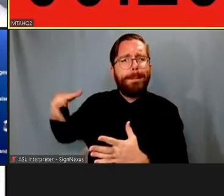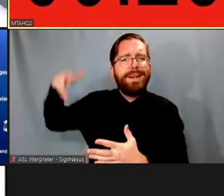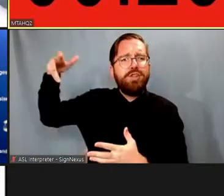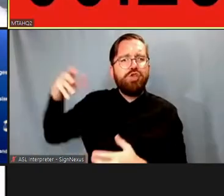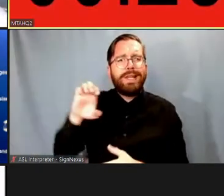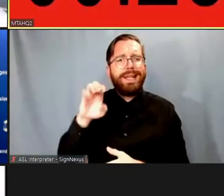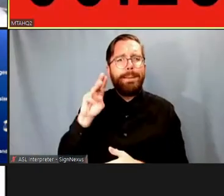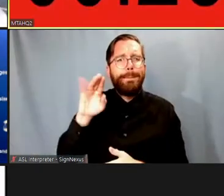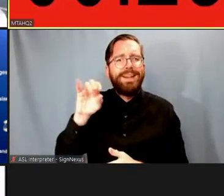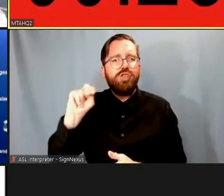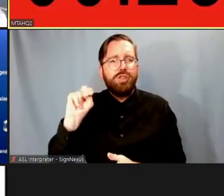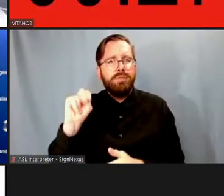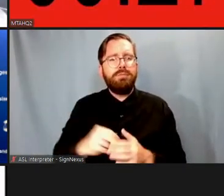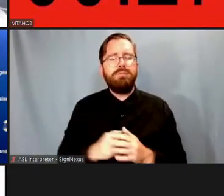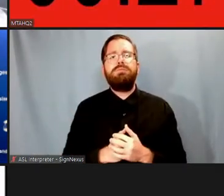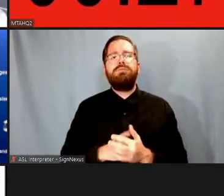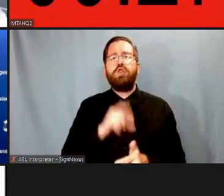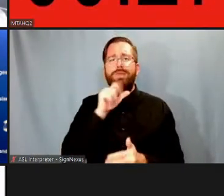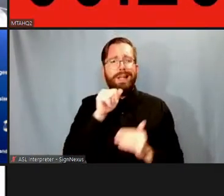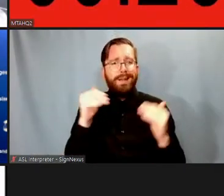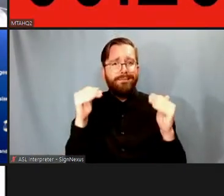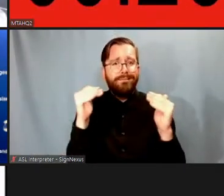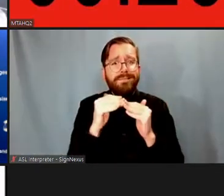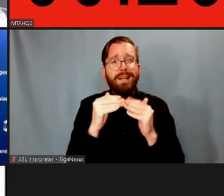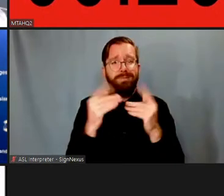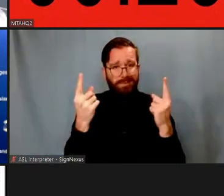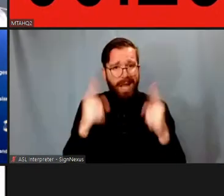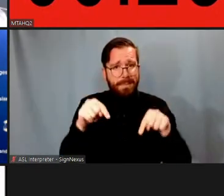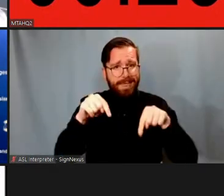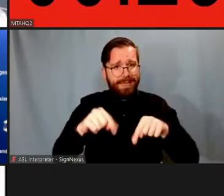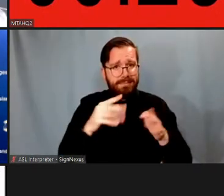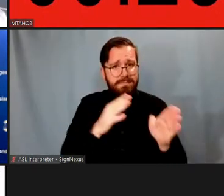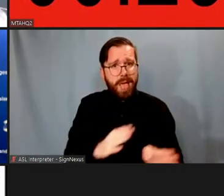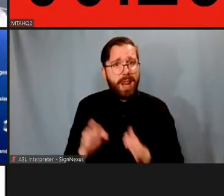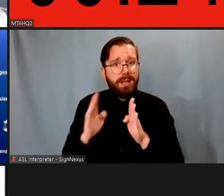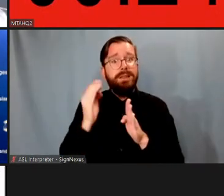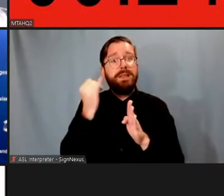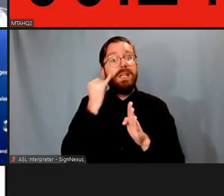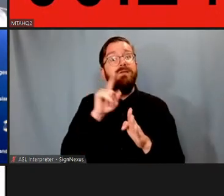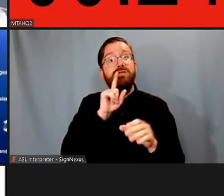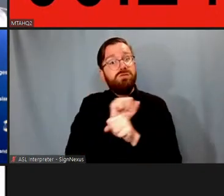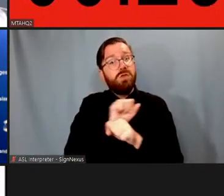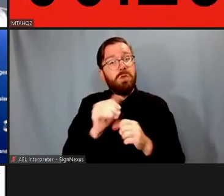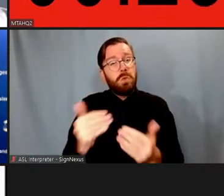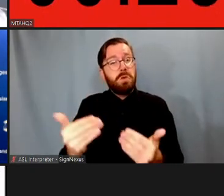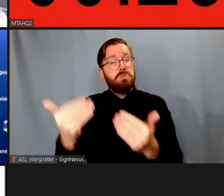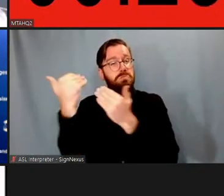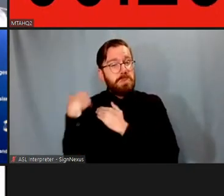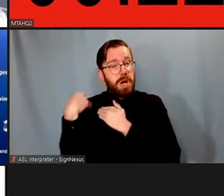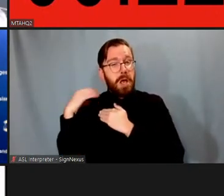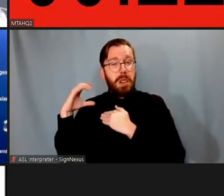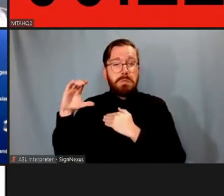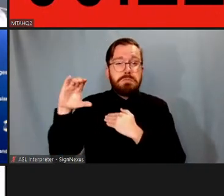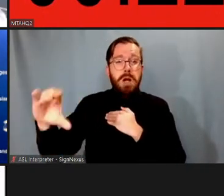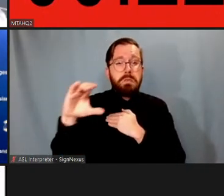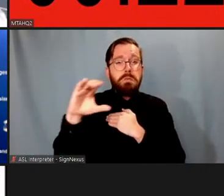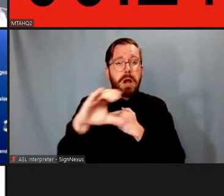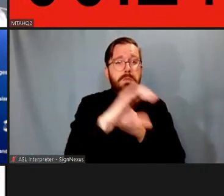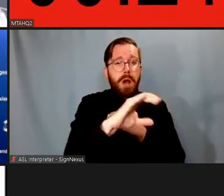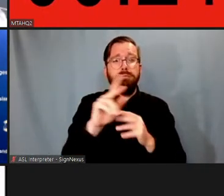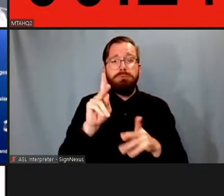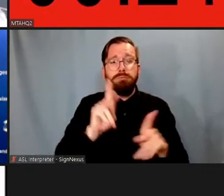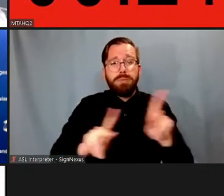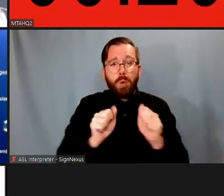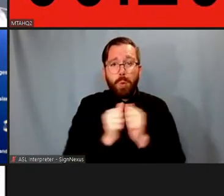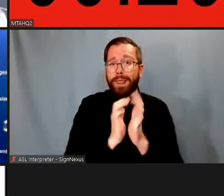that this has to happen and if you're going to burden the people with congestion pricing at least make it fair